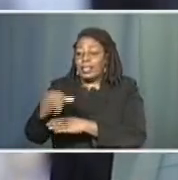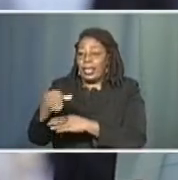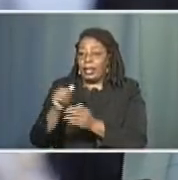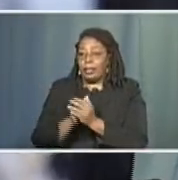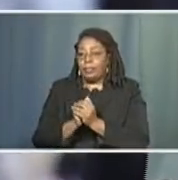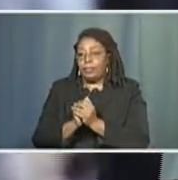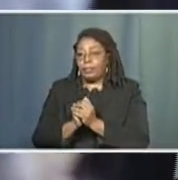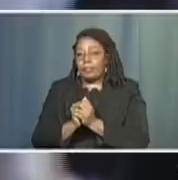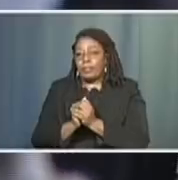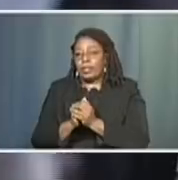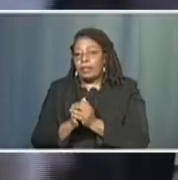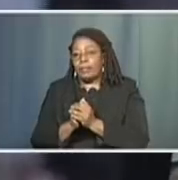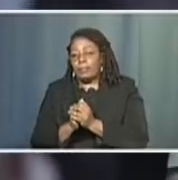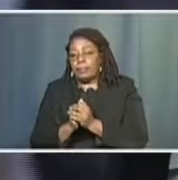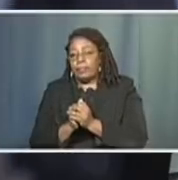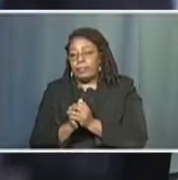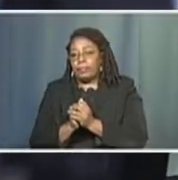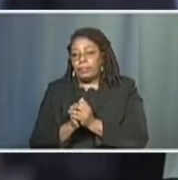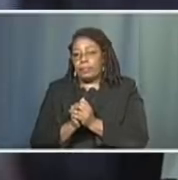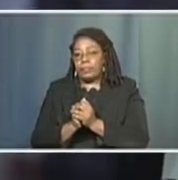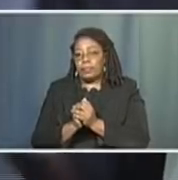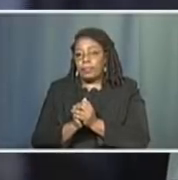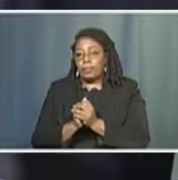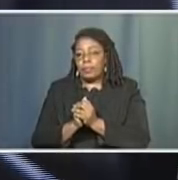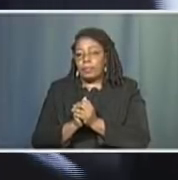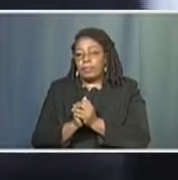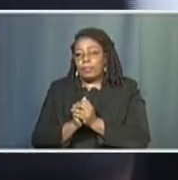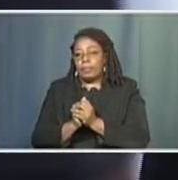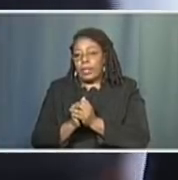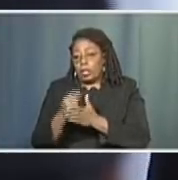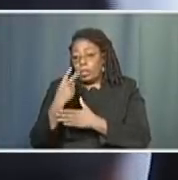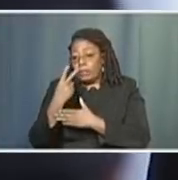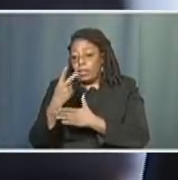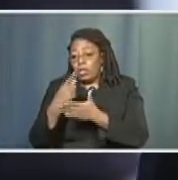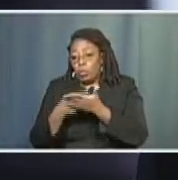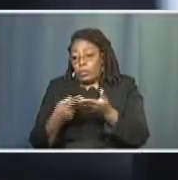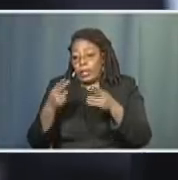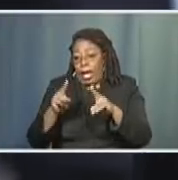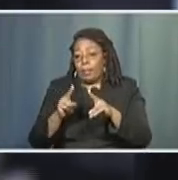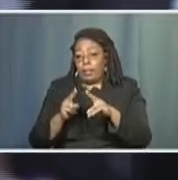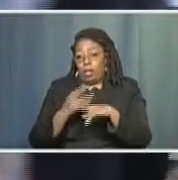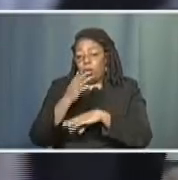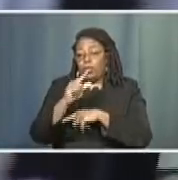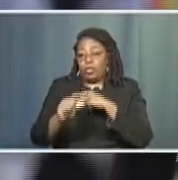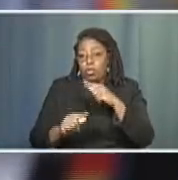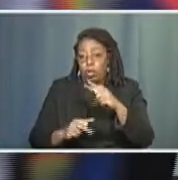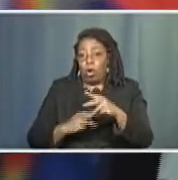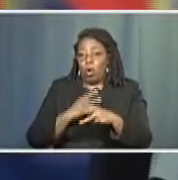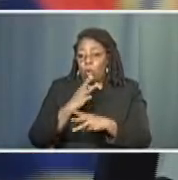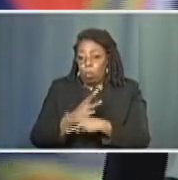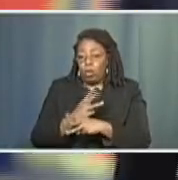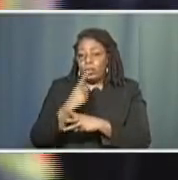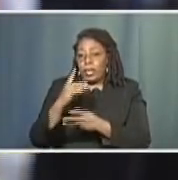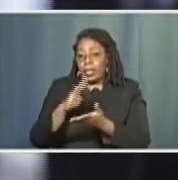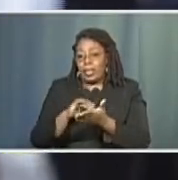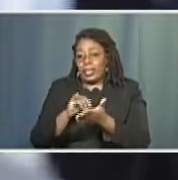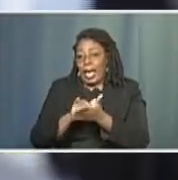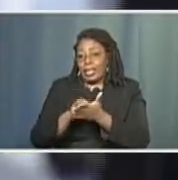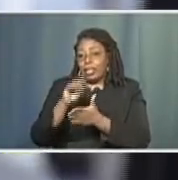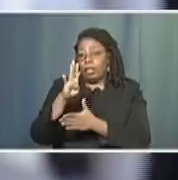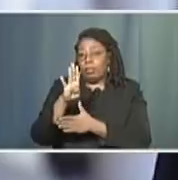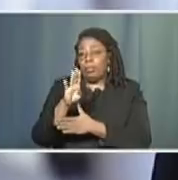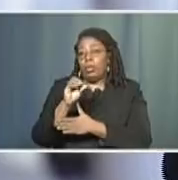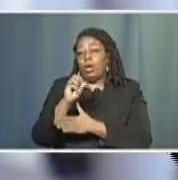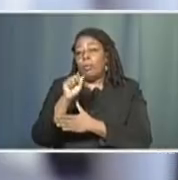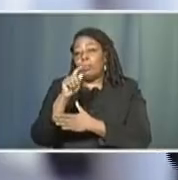with that being said, and as we begin to look at what's happening around the world, we realize that the booster shot is a